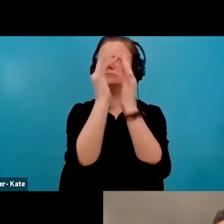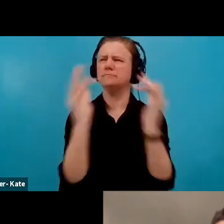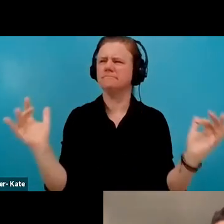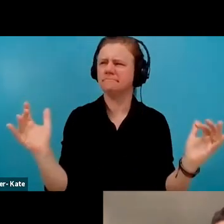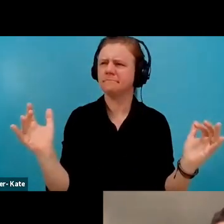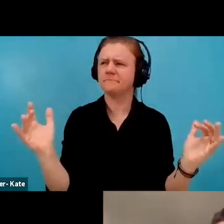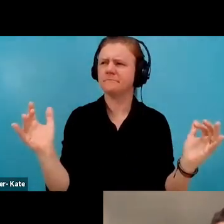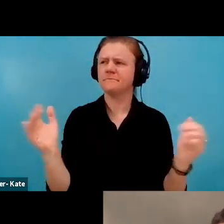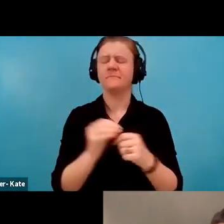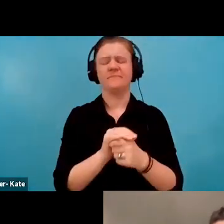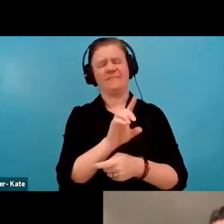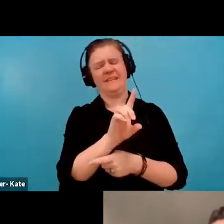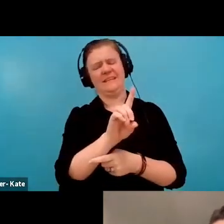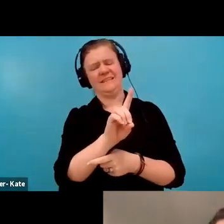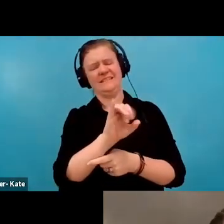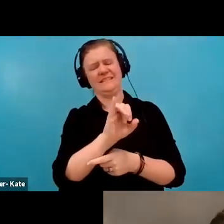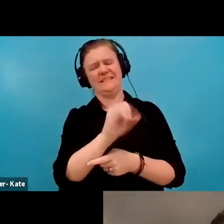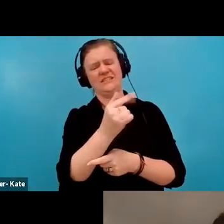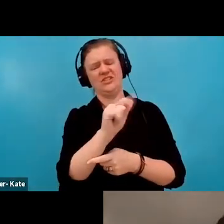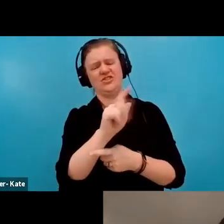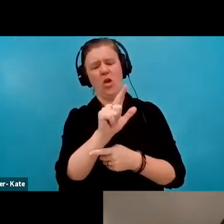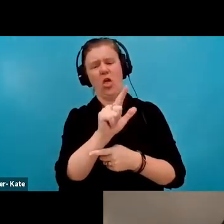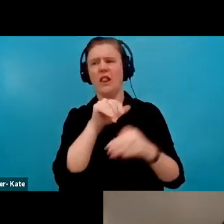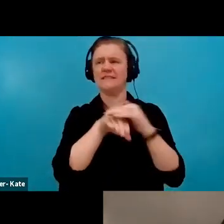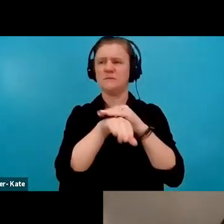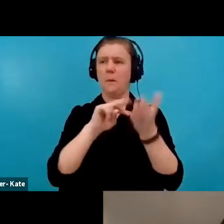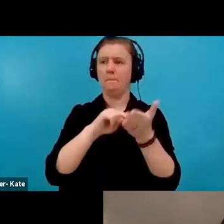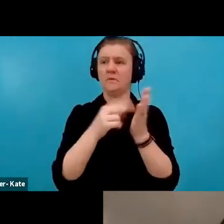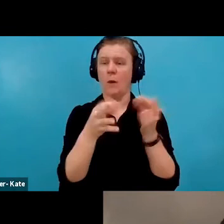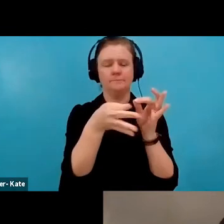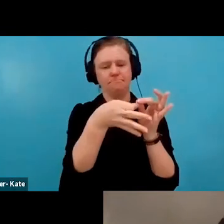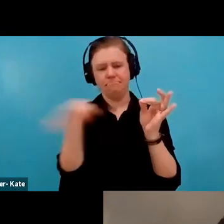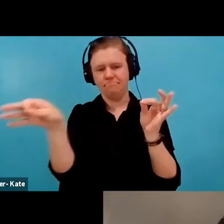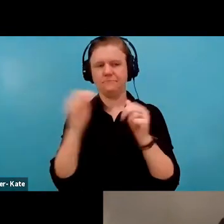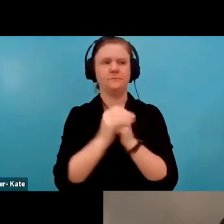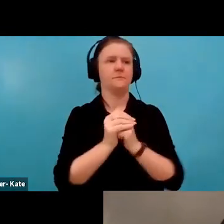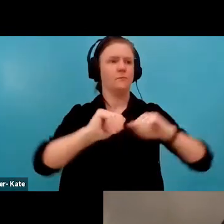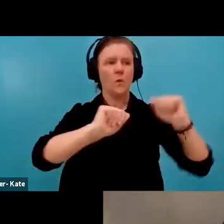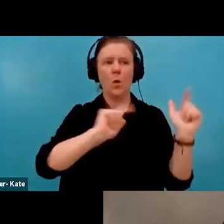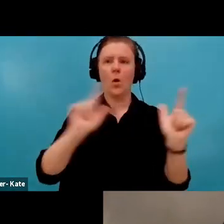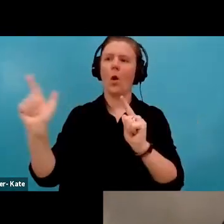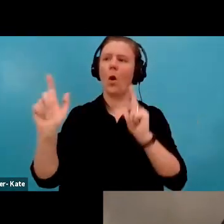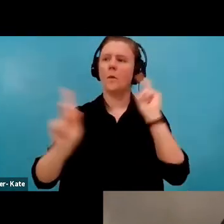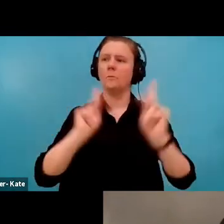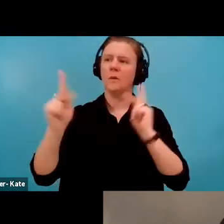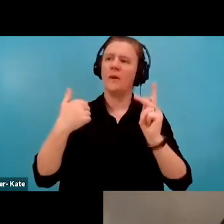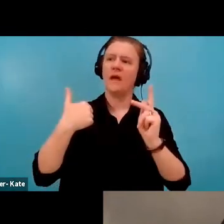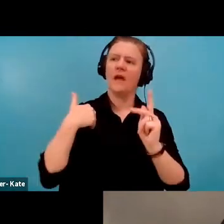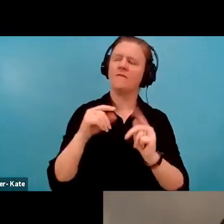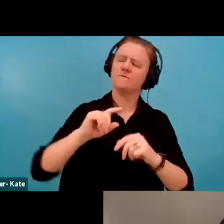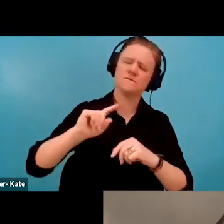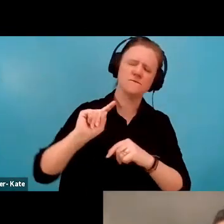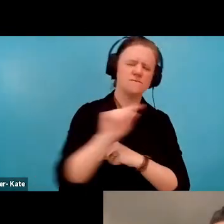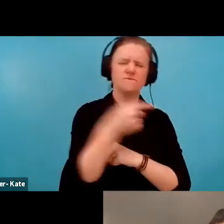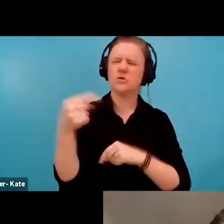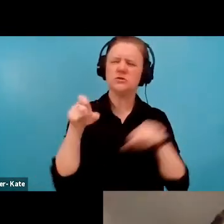about digital accessibility, here's the way they define it. Every user deserves a first-rate digital experience